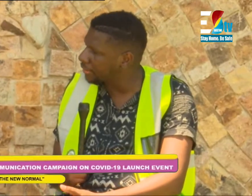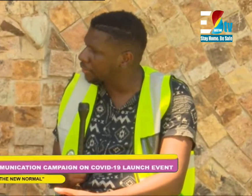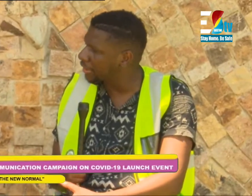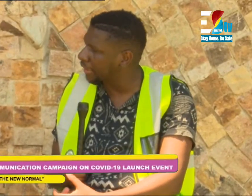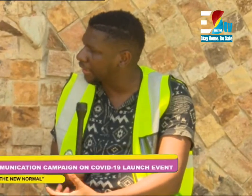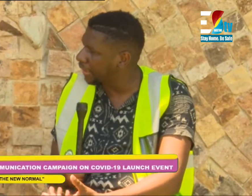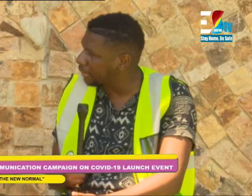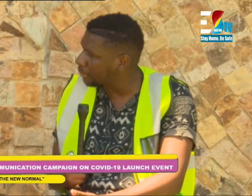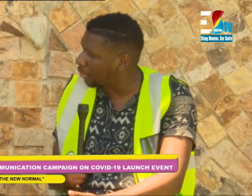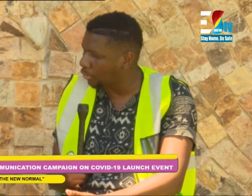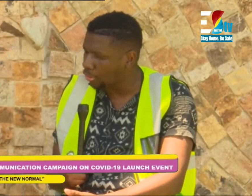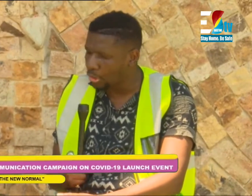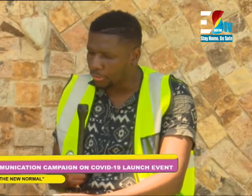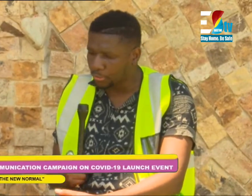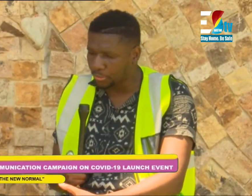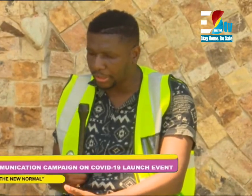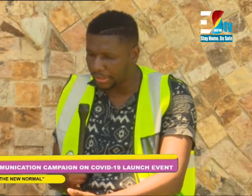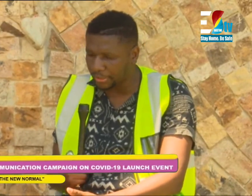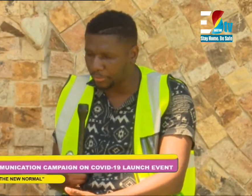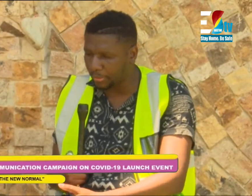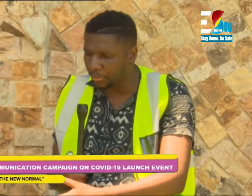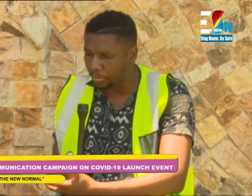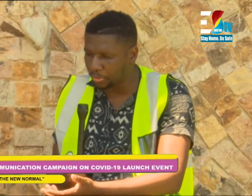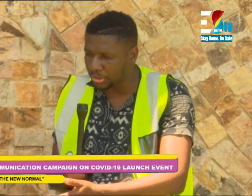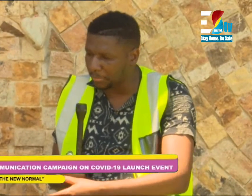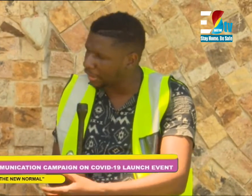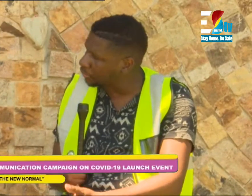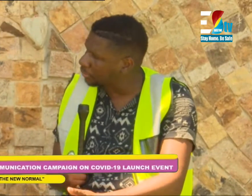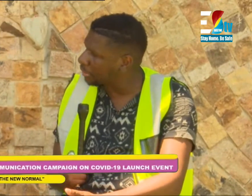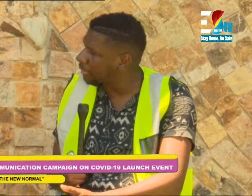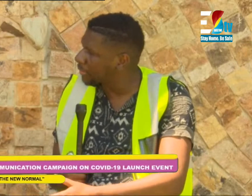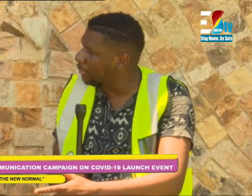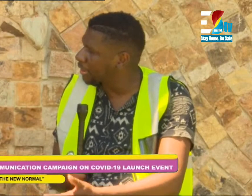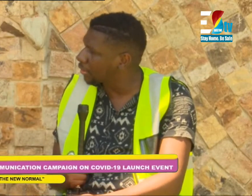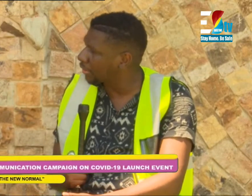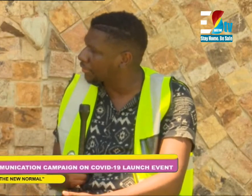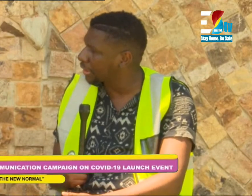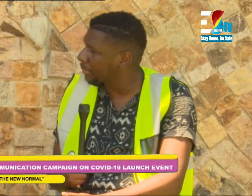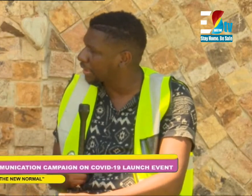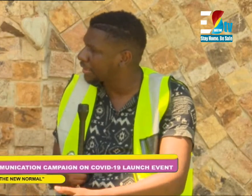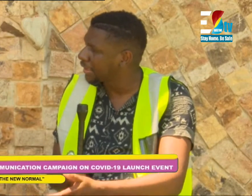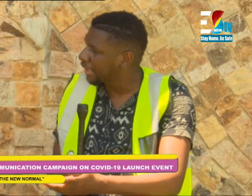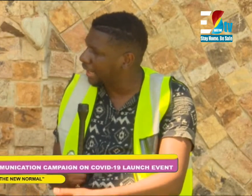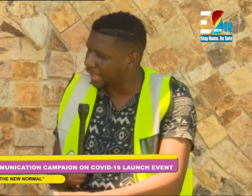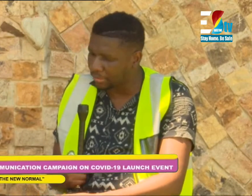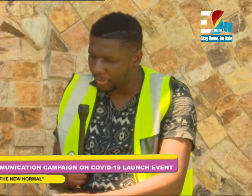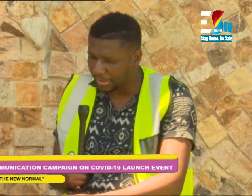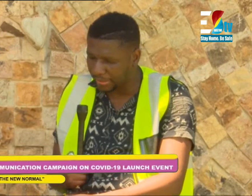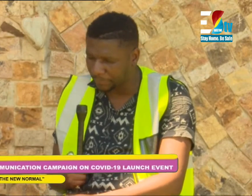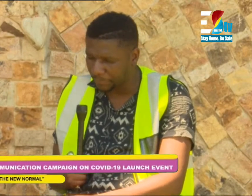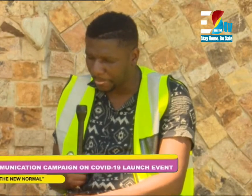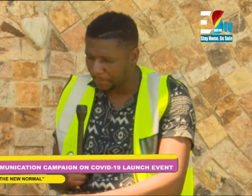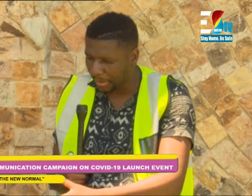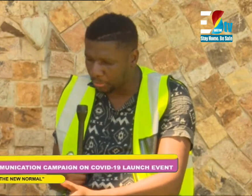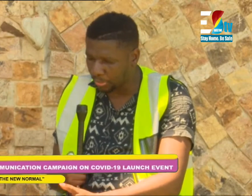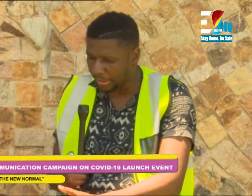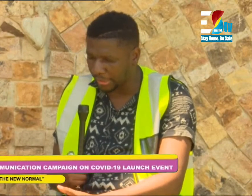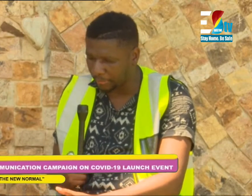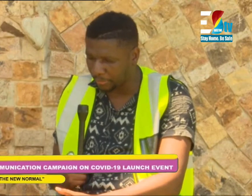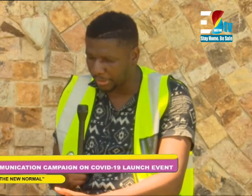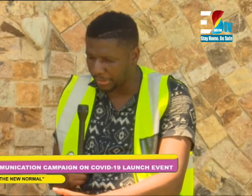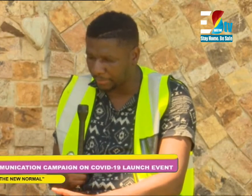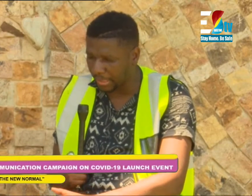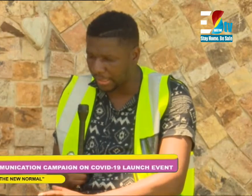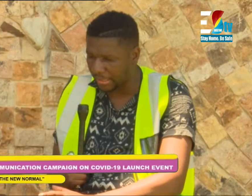children so they can learn more. You know, we're going to work on the Mazu, in South Africa. But Lagangwane, Bakona